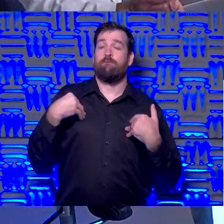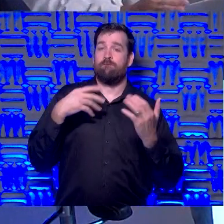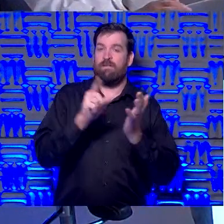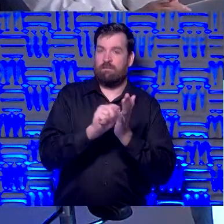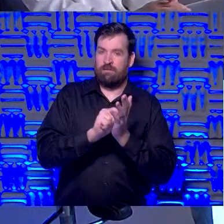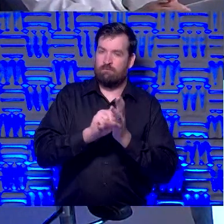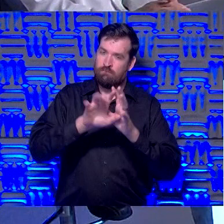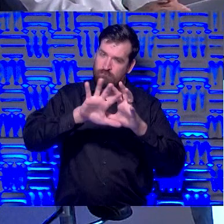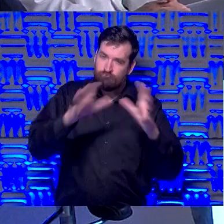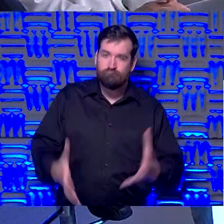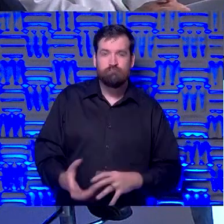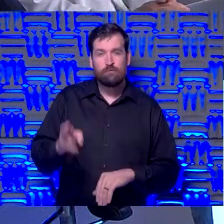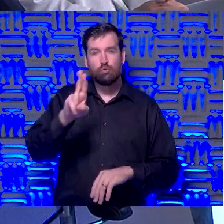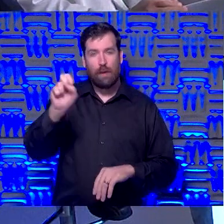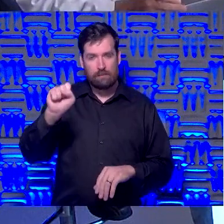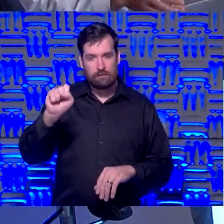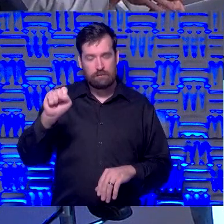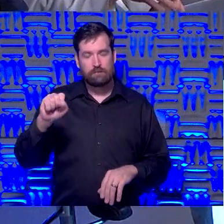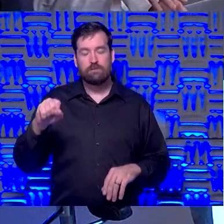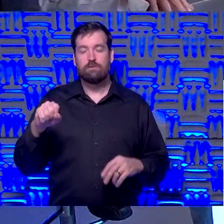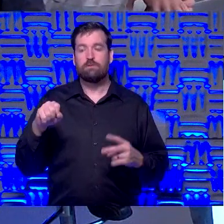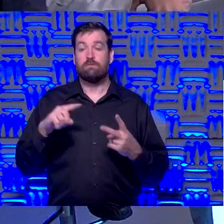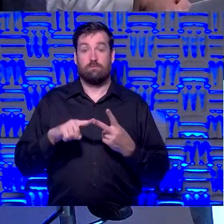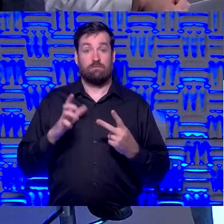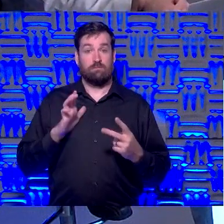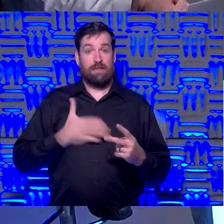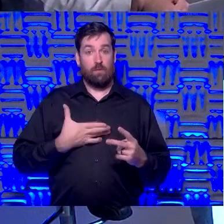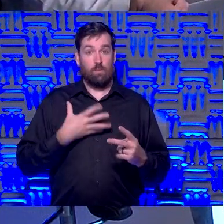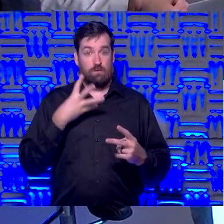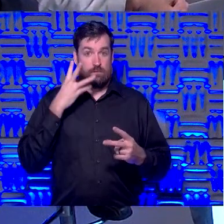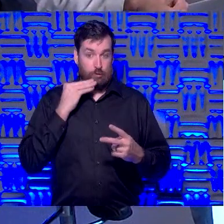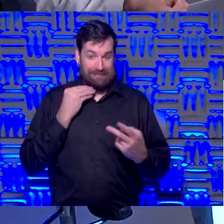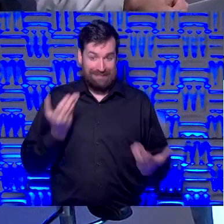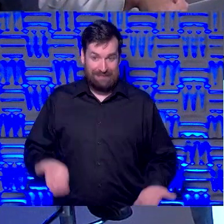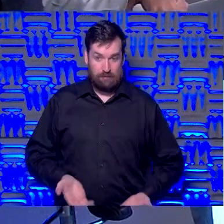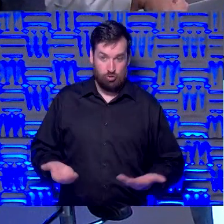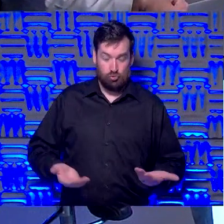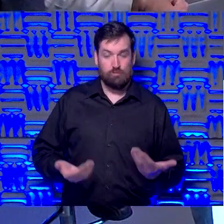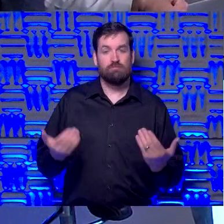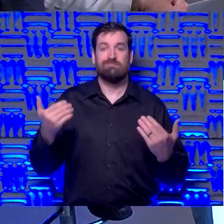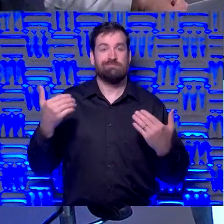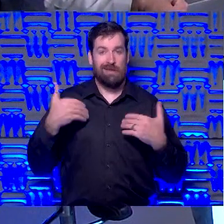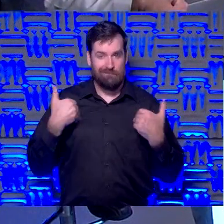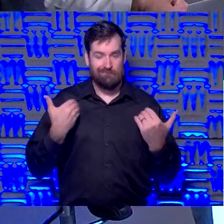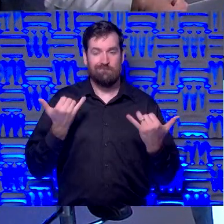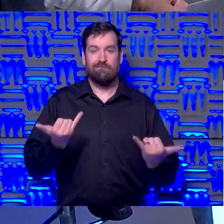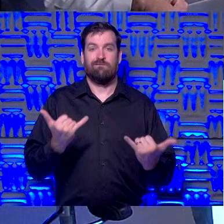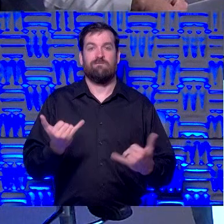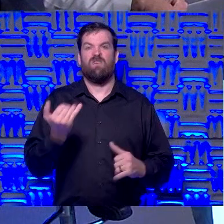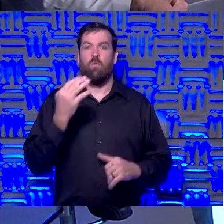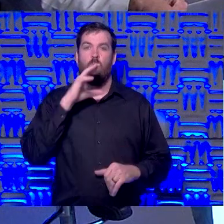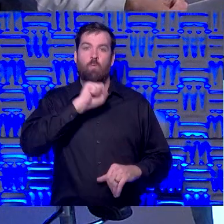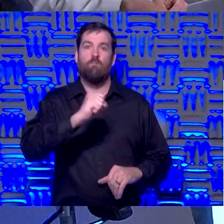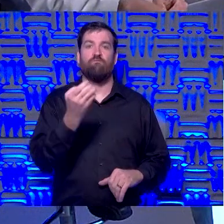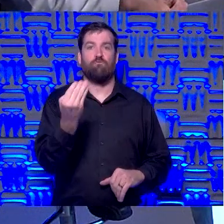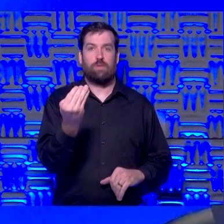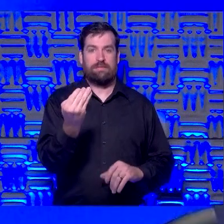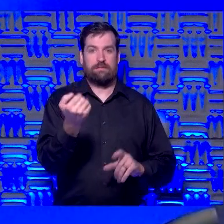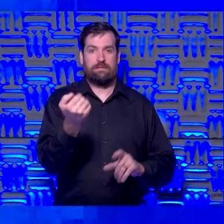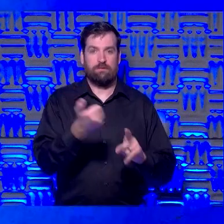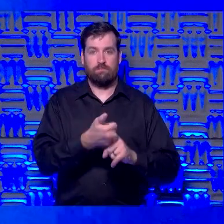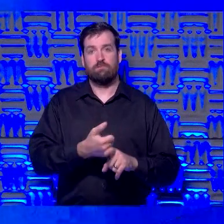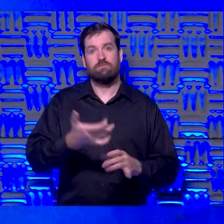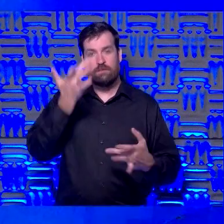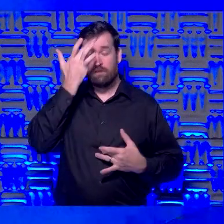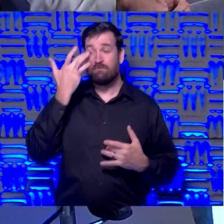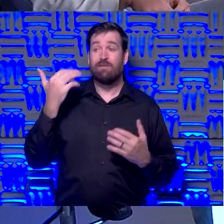reports from around the United States. We have our own experience here, in which we do have a 14-year-old in house right now. We have had